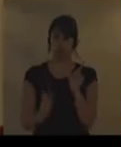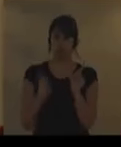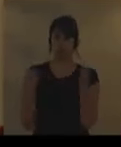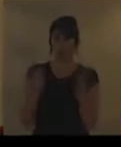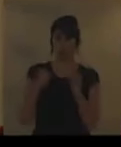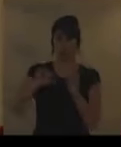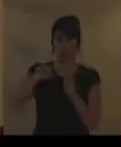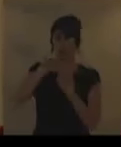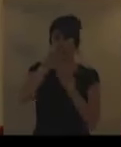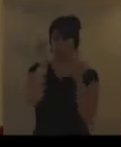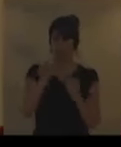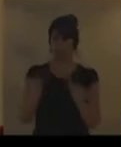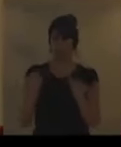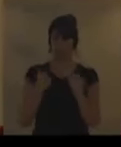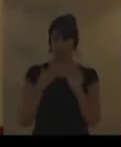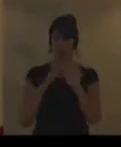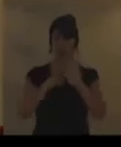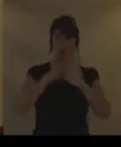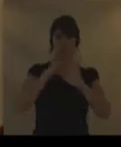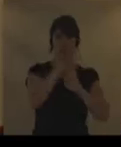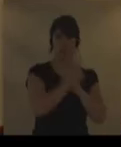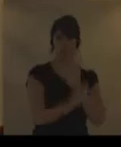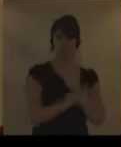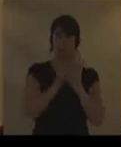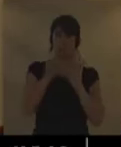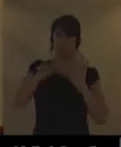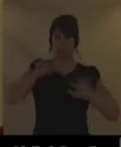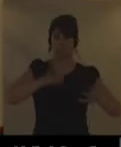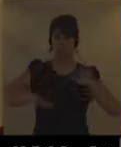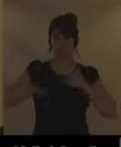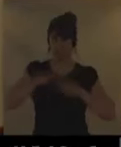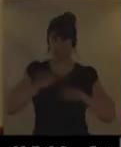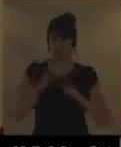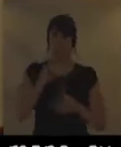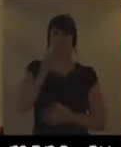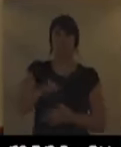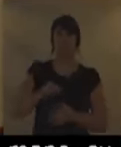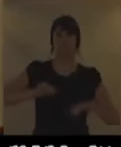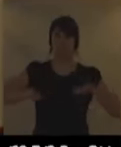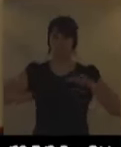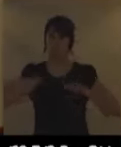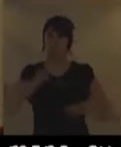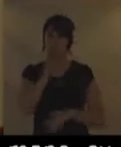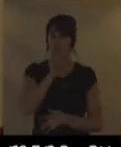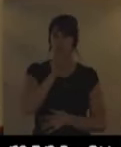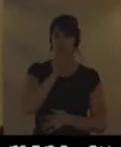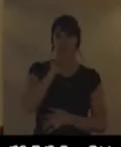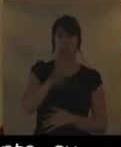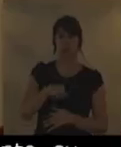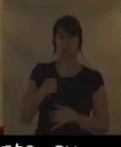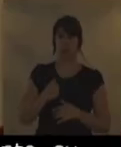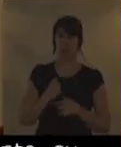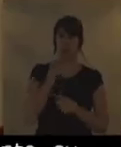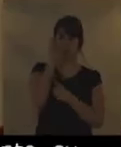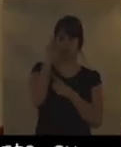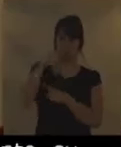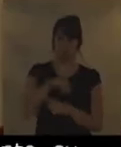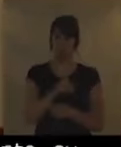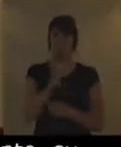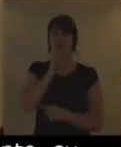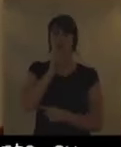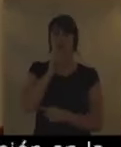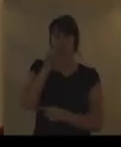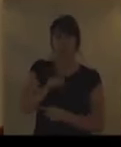expression. In this research, we focused our work on the first 3 criteria to respect